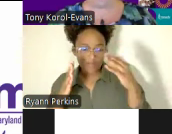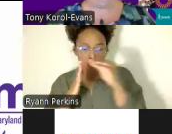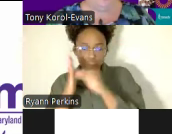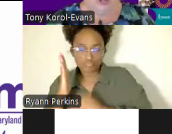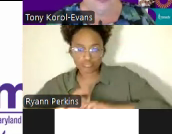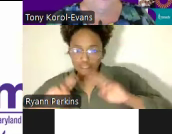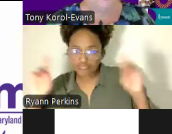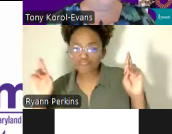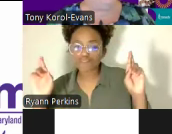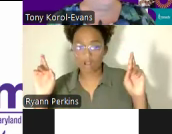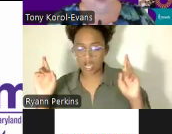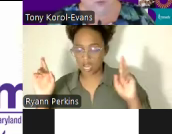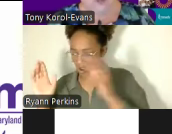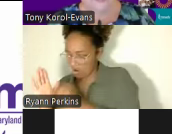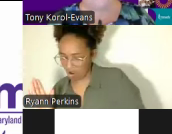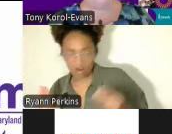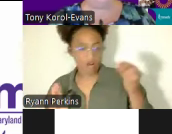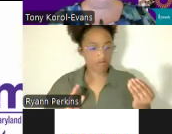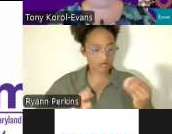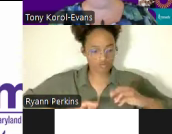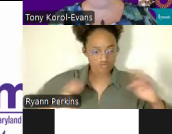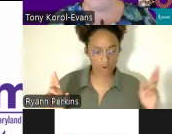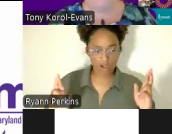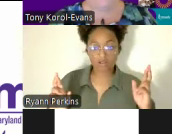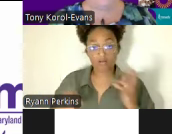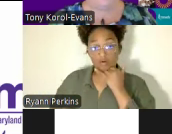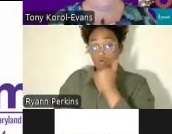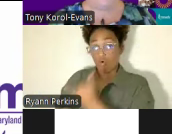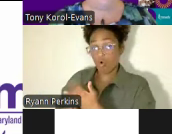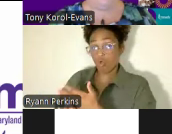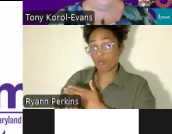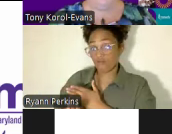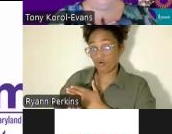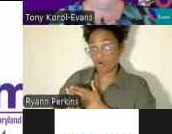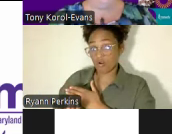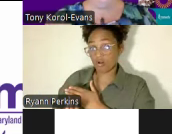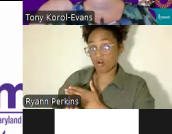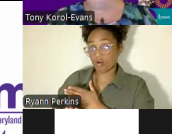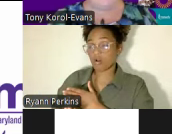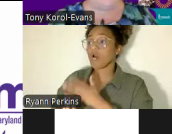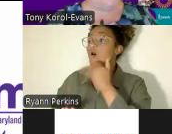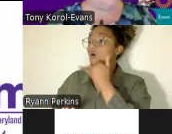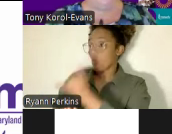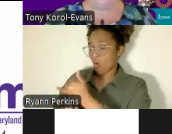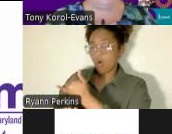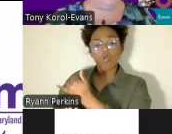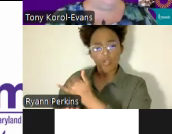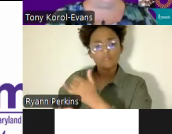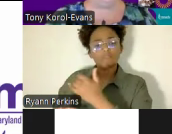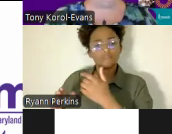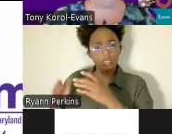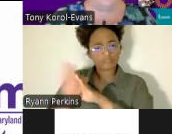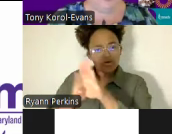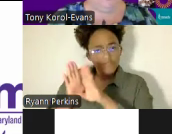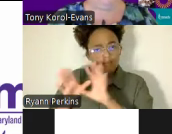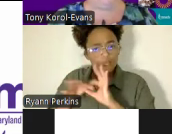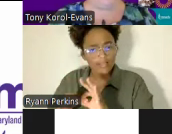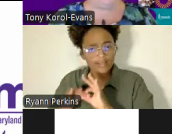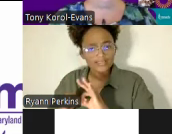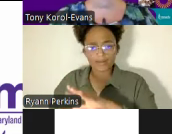you should have called them beforehand. Make a friend there. Make your